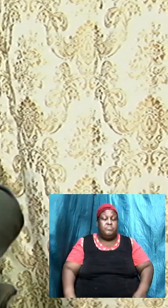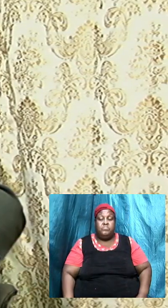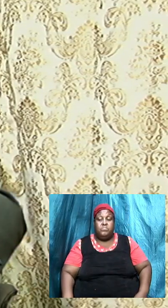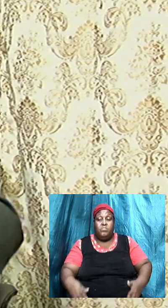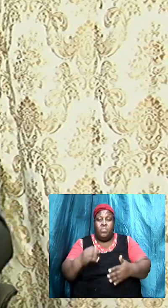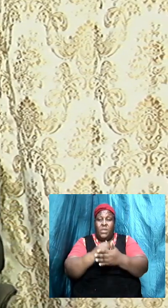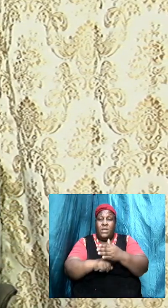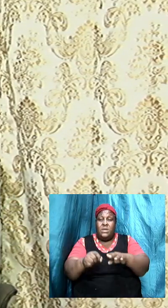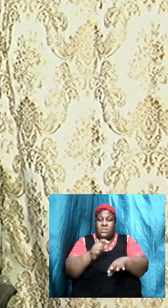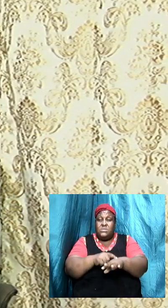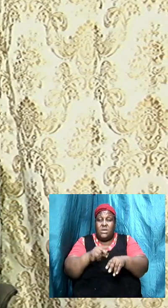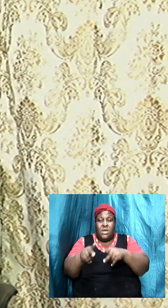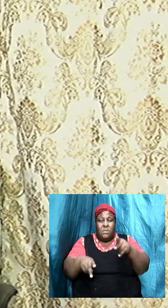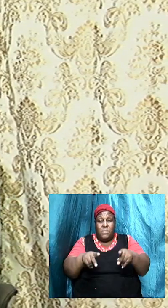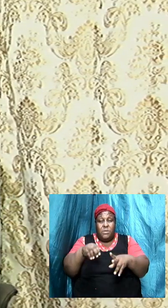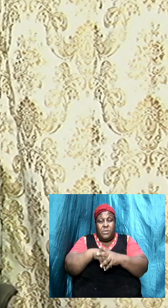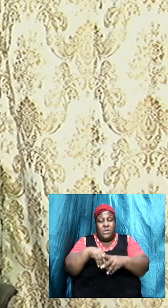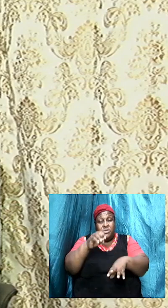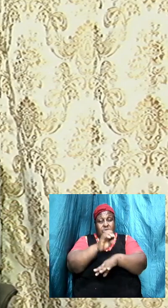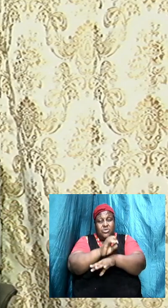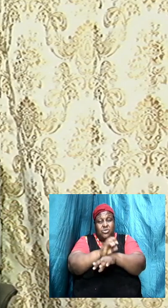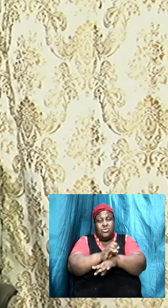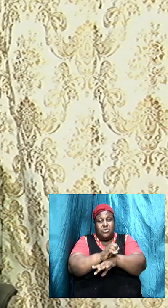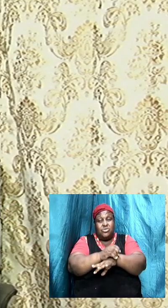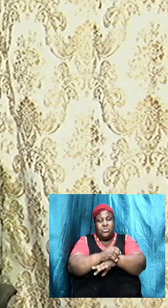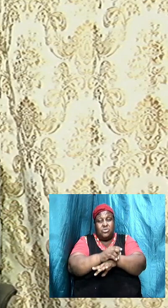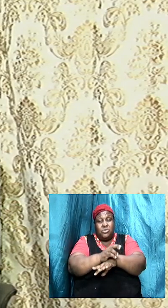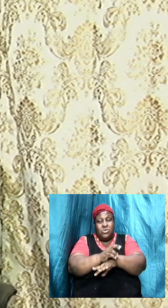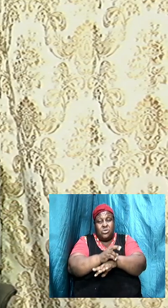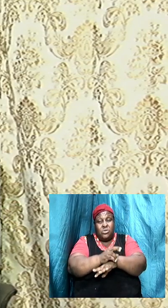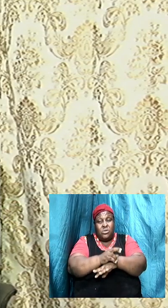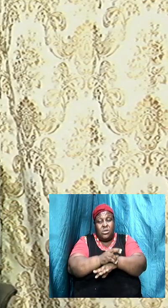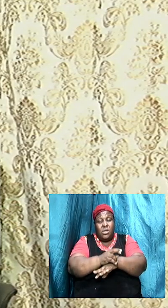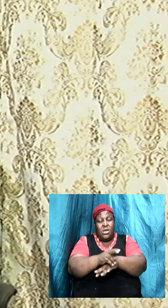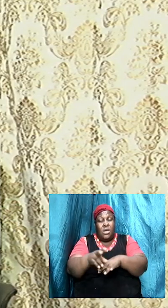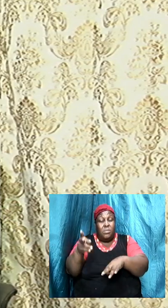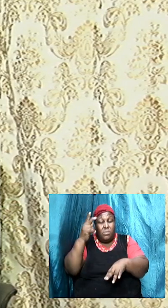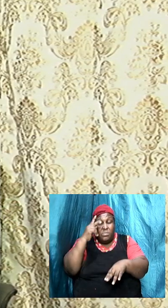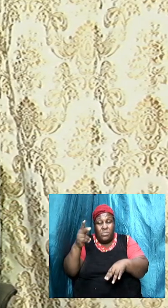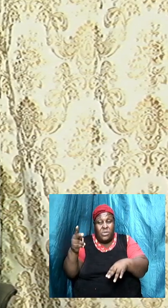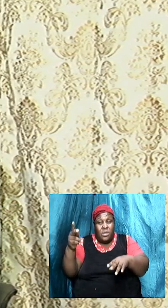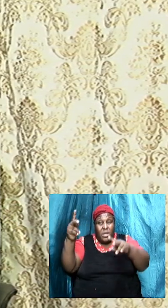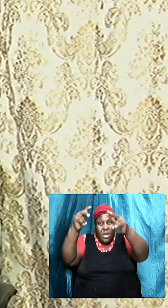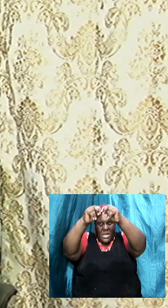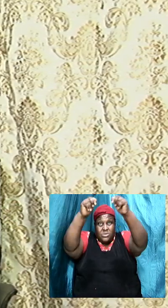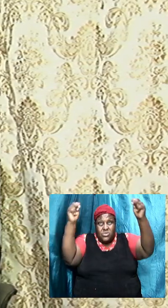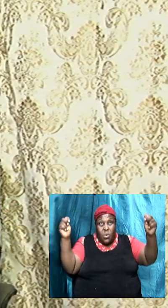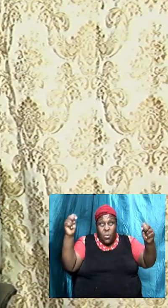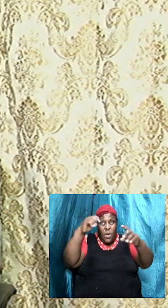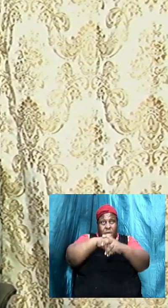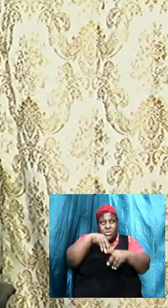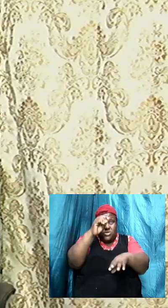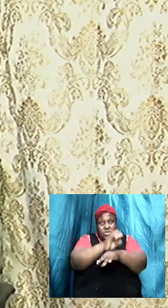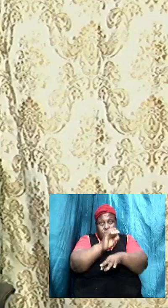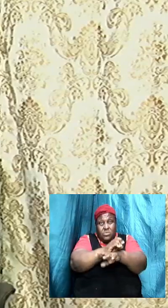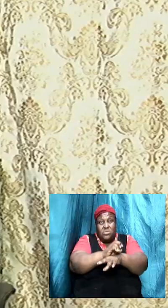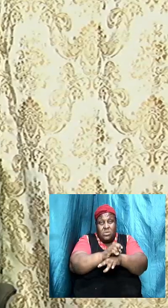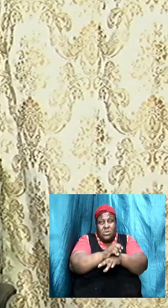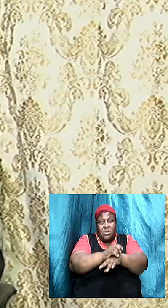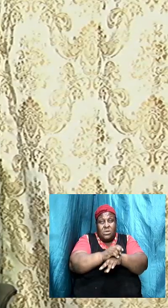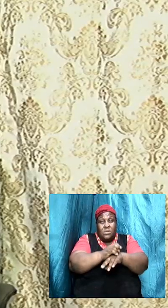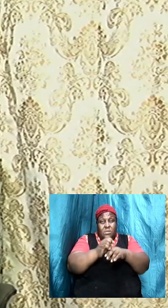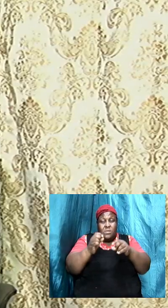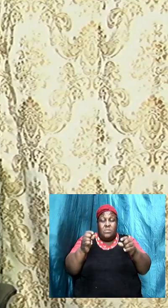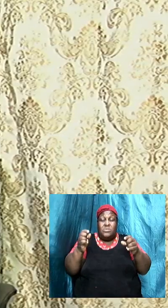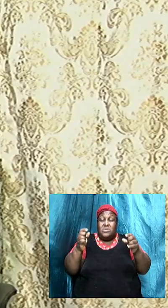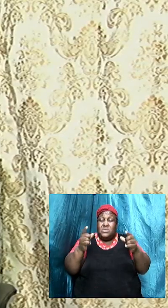Sometimes some people in church and they look like a tower in church, you know, and they seem like a tower. But just a little blow of a certain